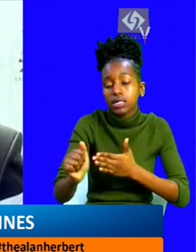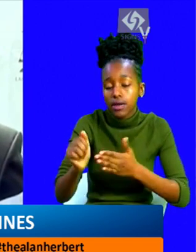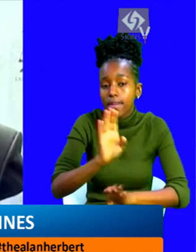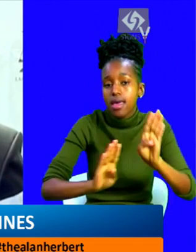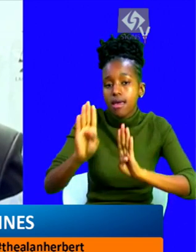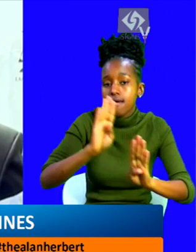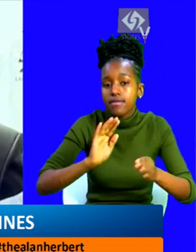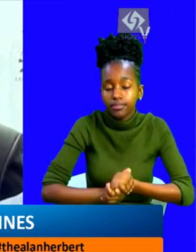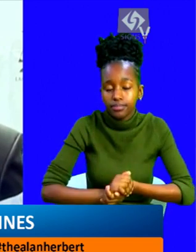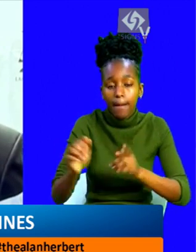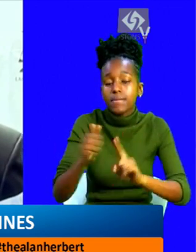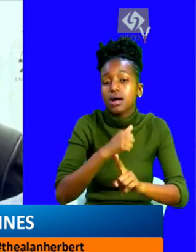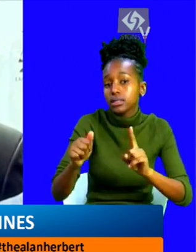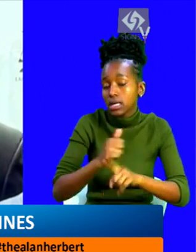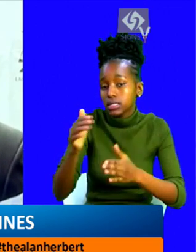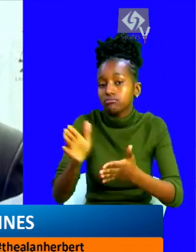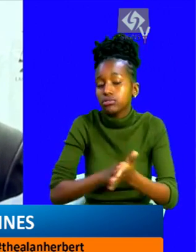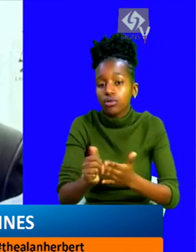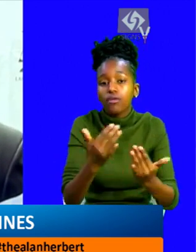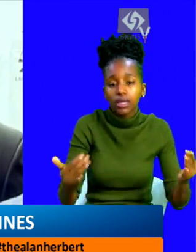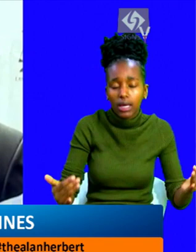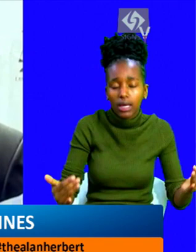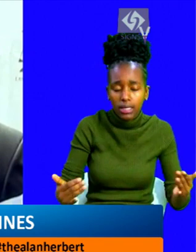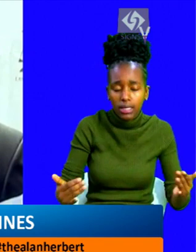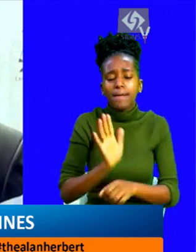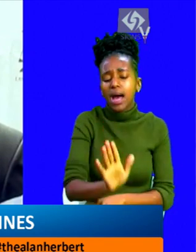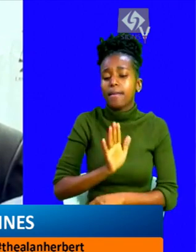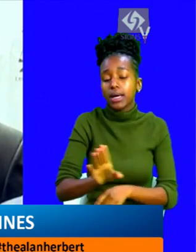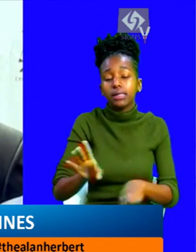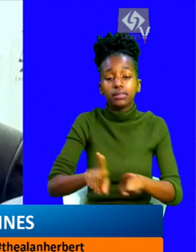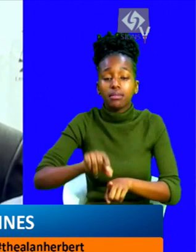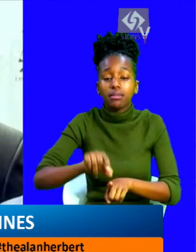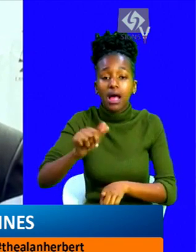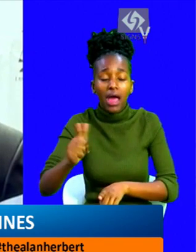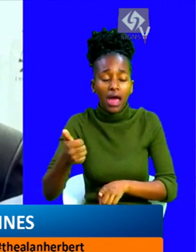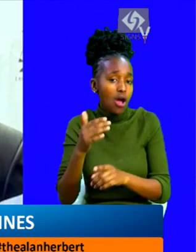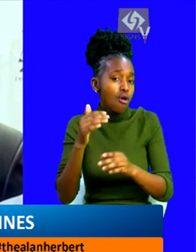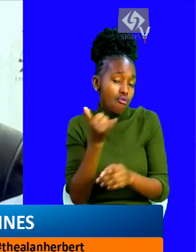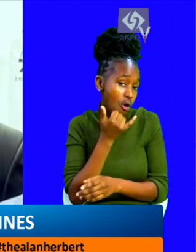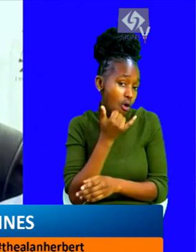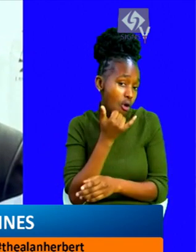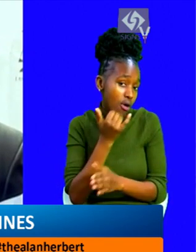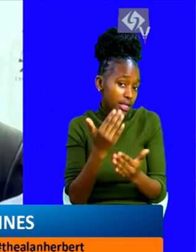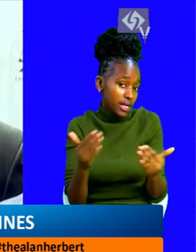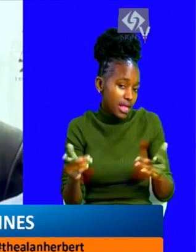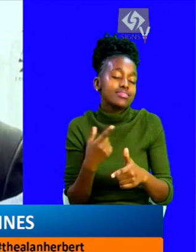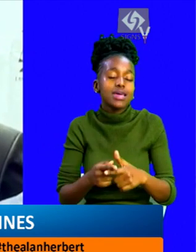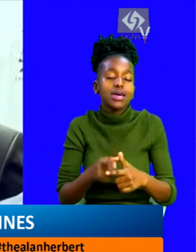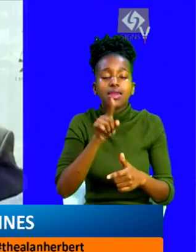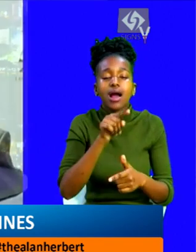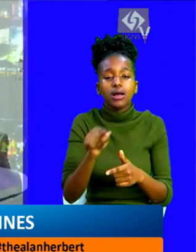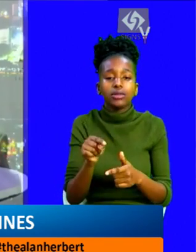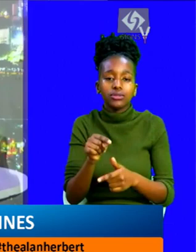national dialogue. The Law Society is willing and ready to offer its